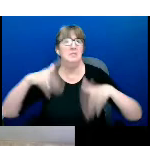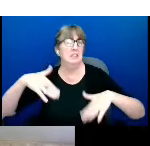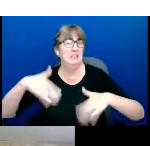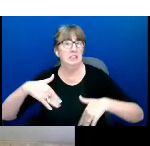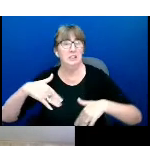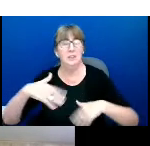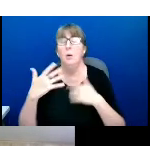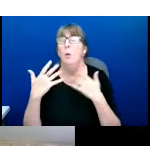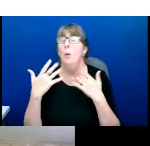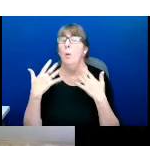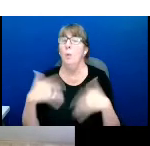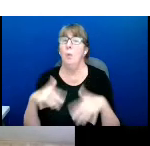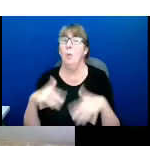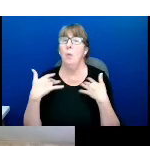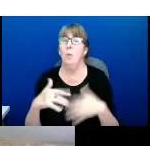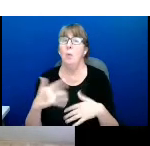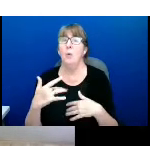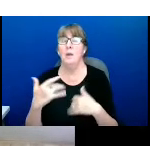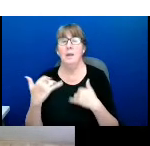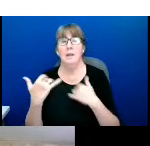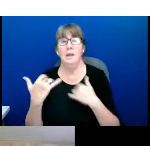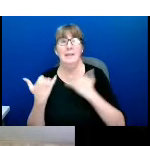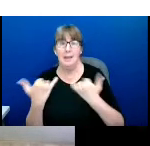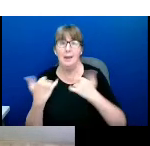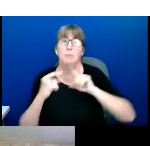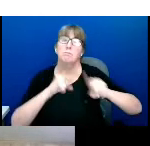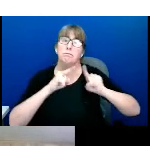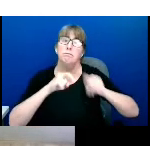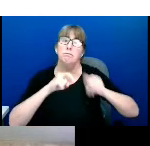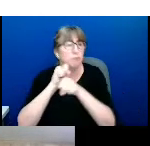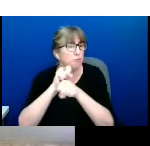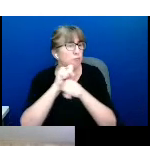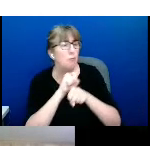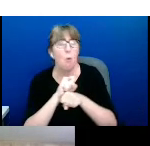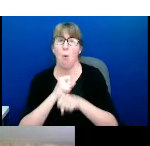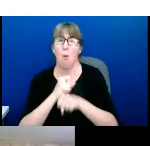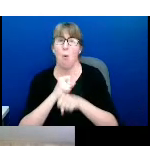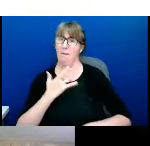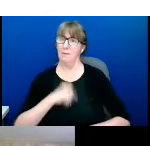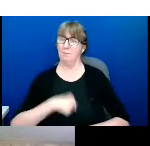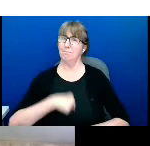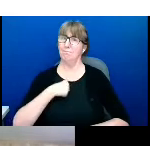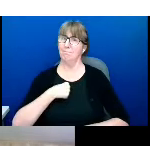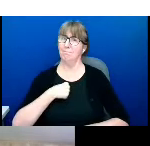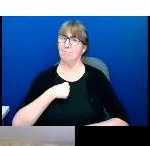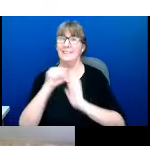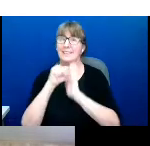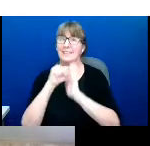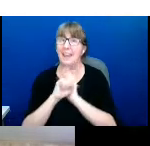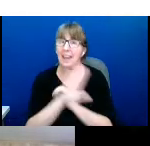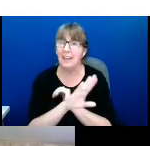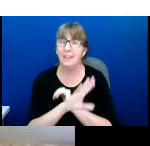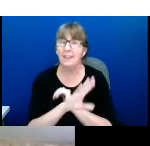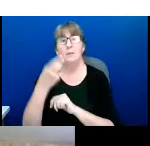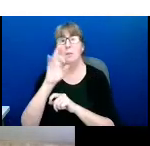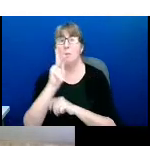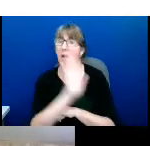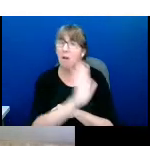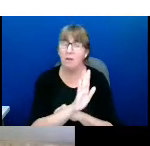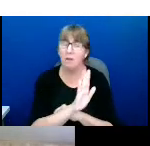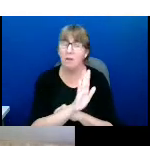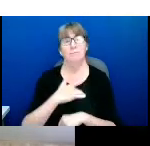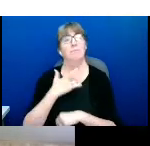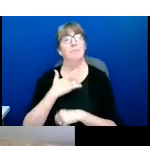it really instilled a sense of pride in their state and their state parks. And I think